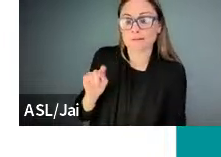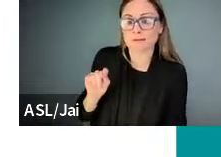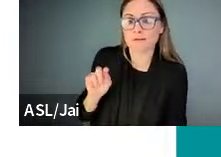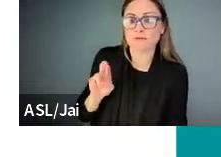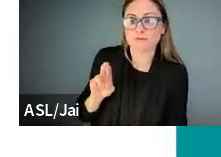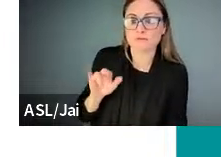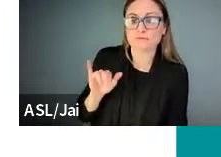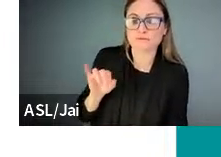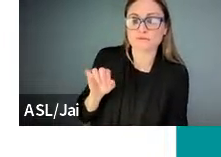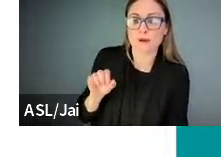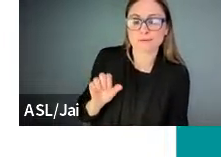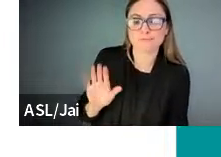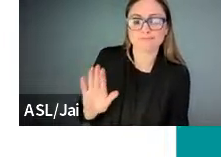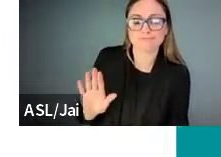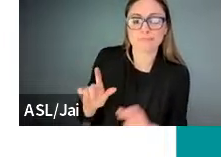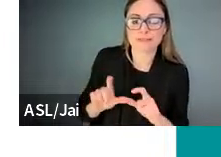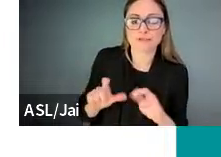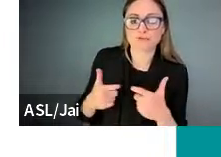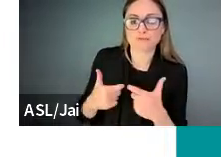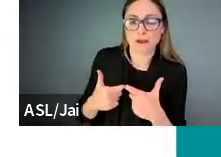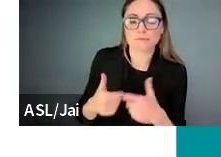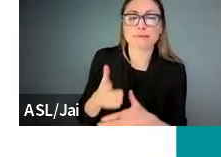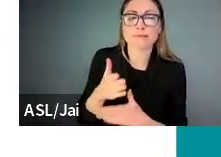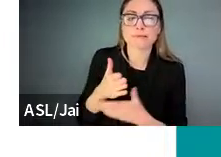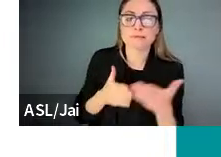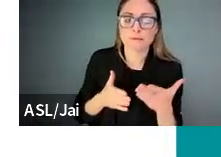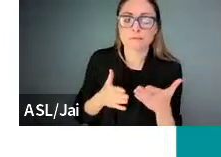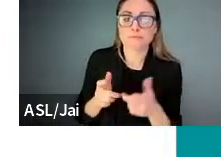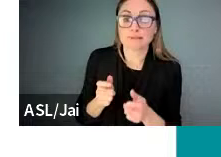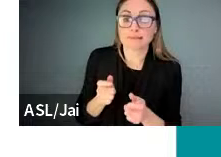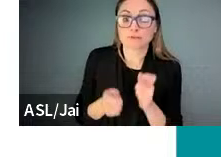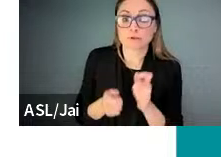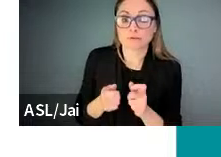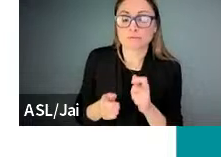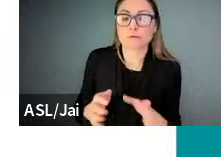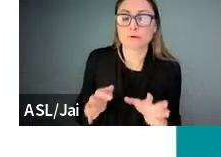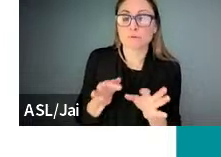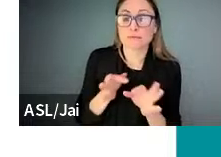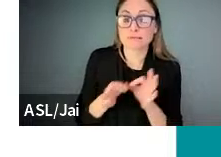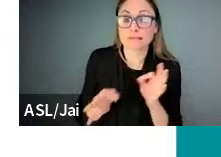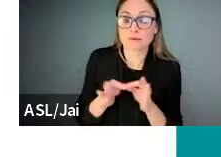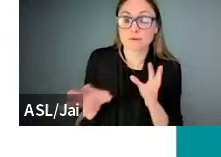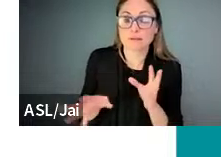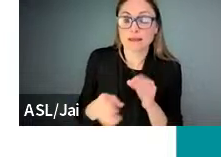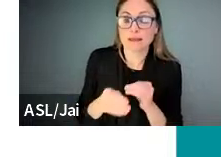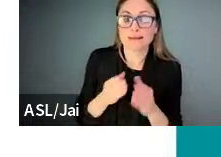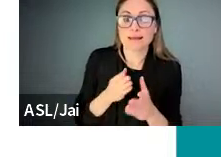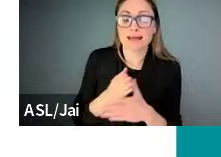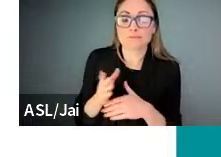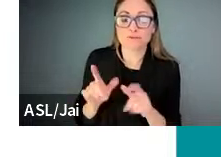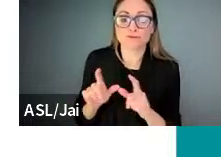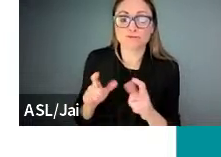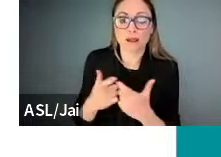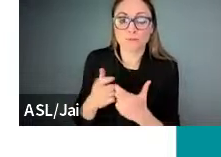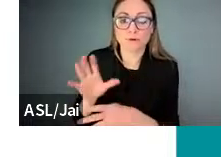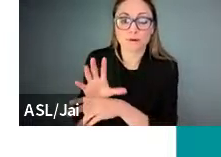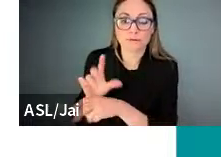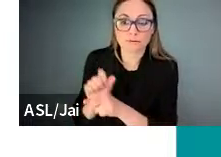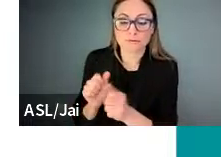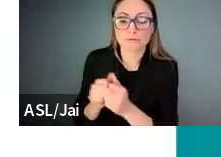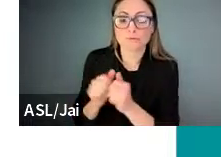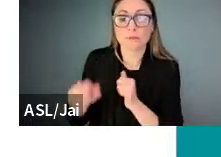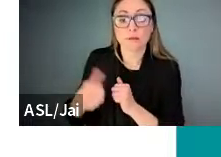of those adjustments were language added after tribal consultation was other